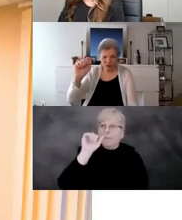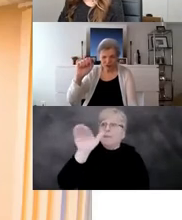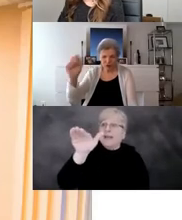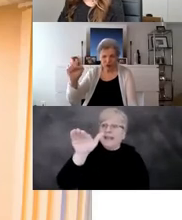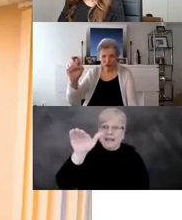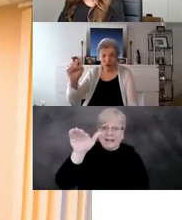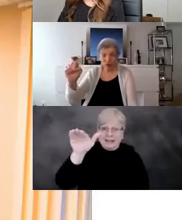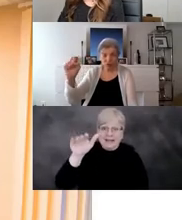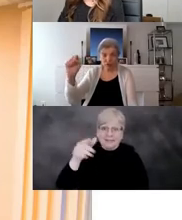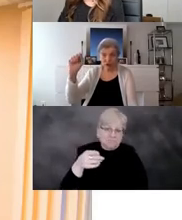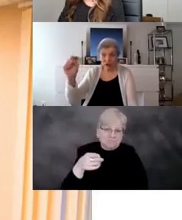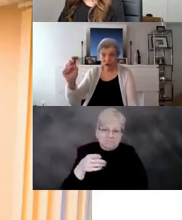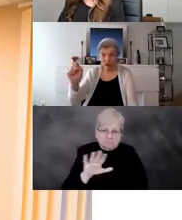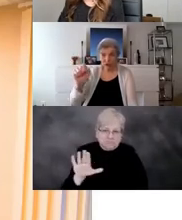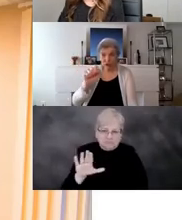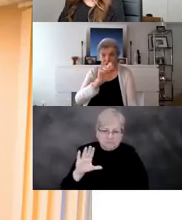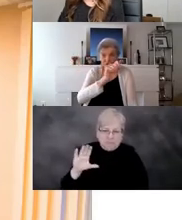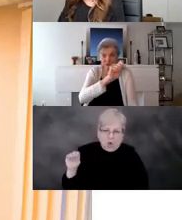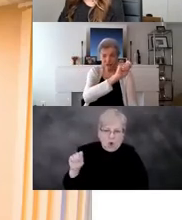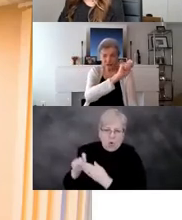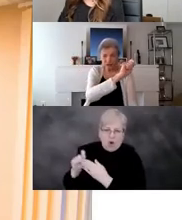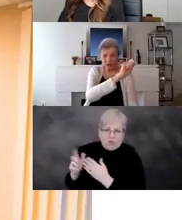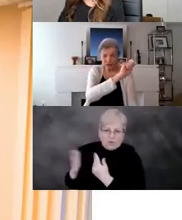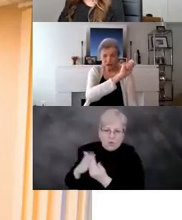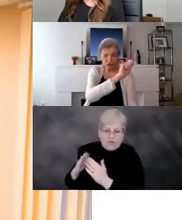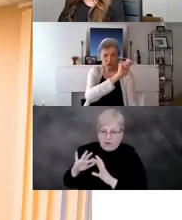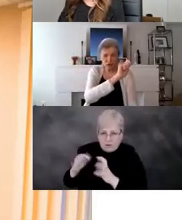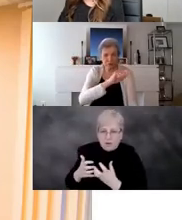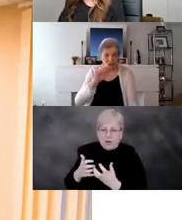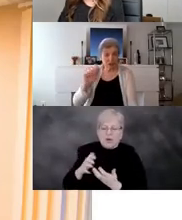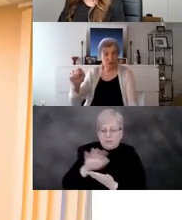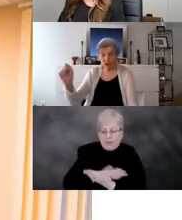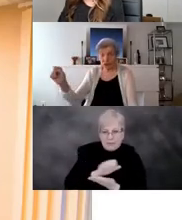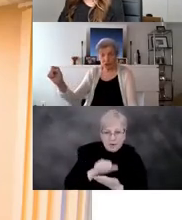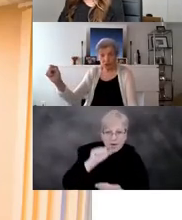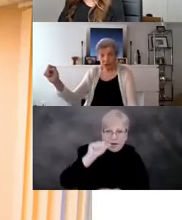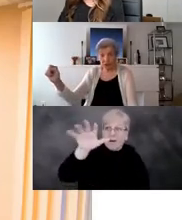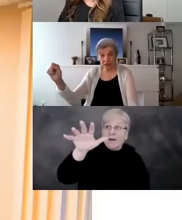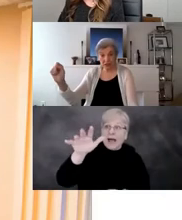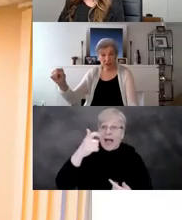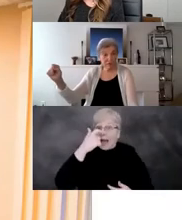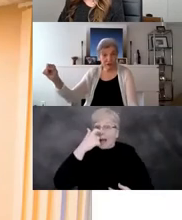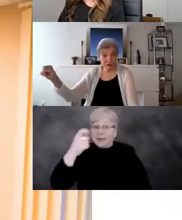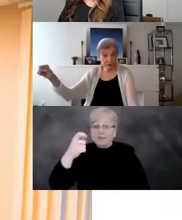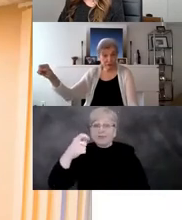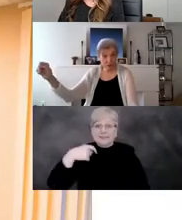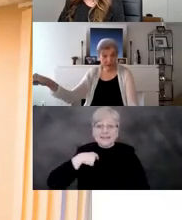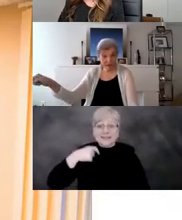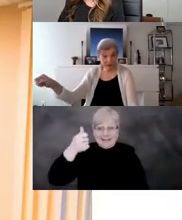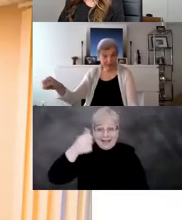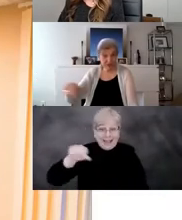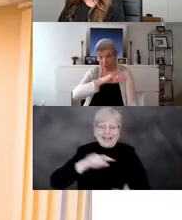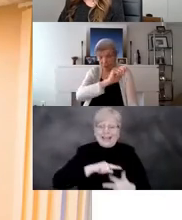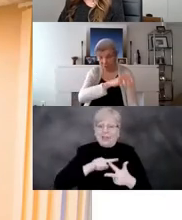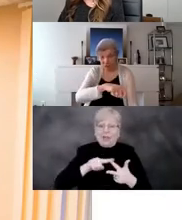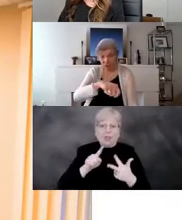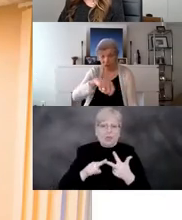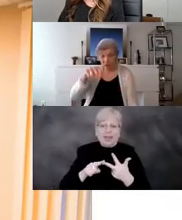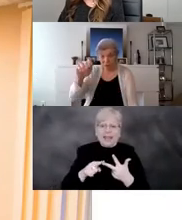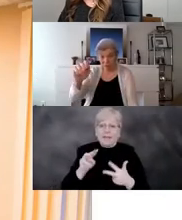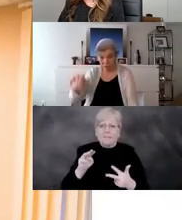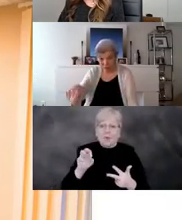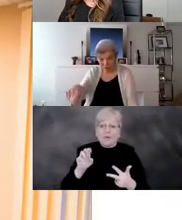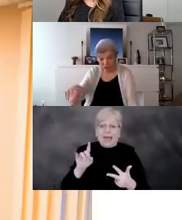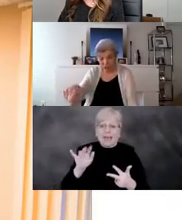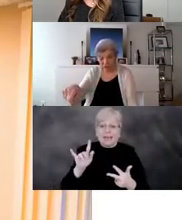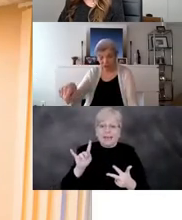you and your co-authors and you checked off, you would be interested in any of the three modalities, paper session,